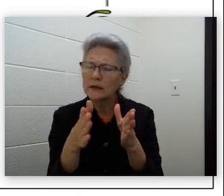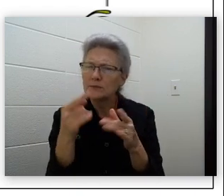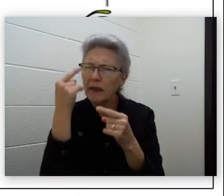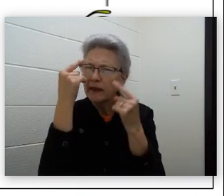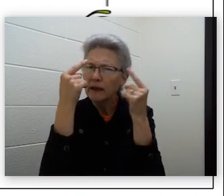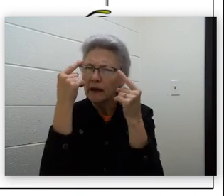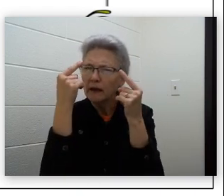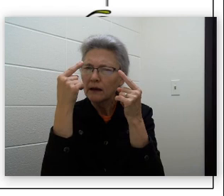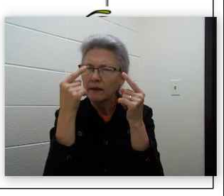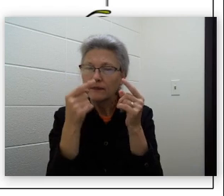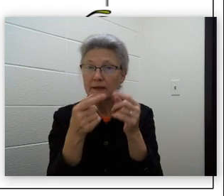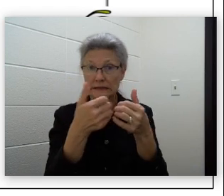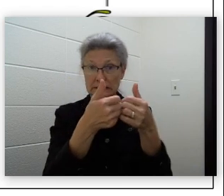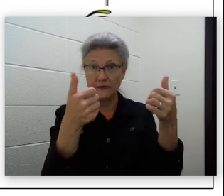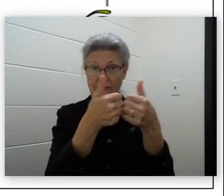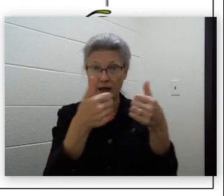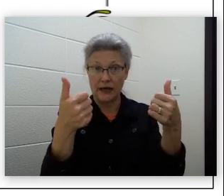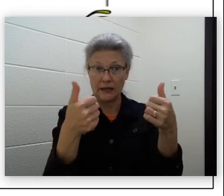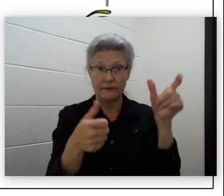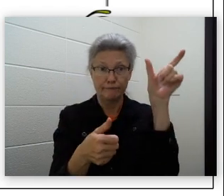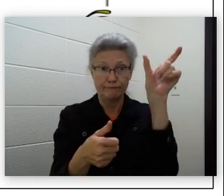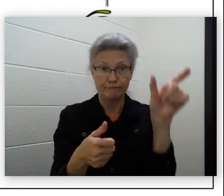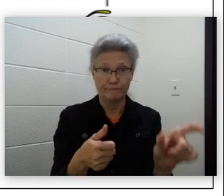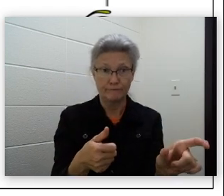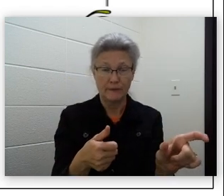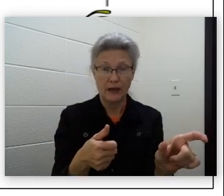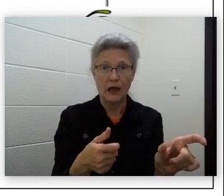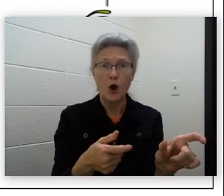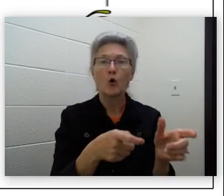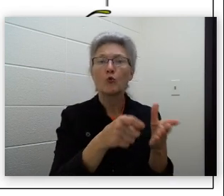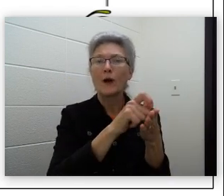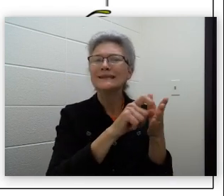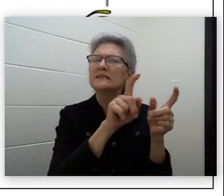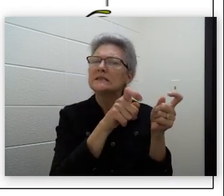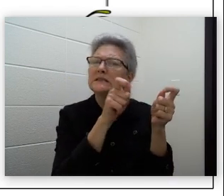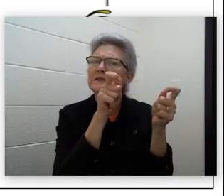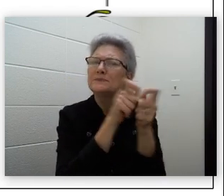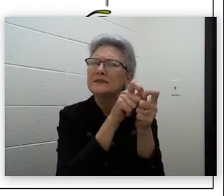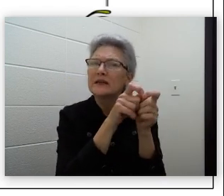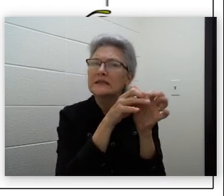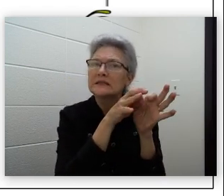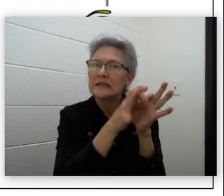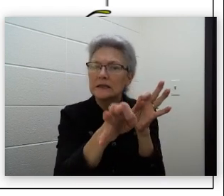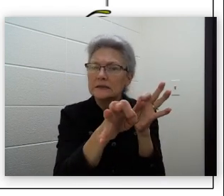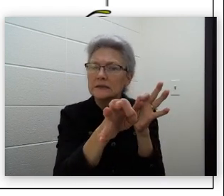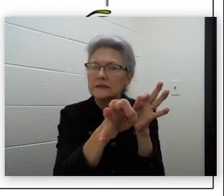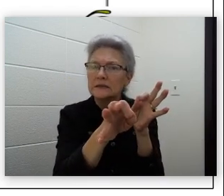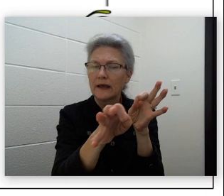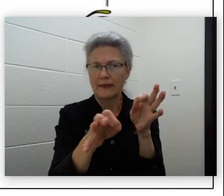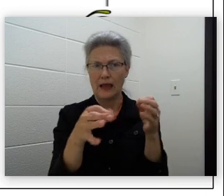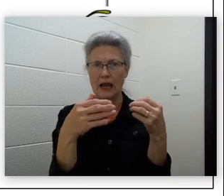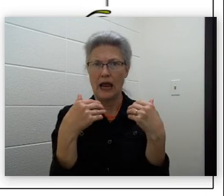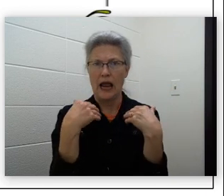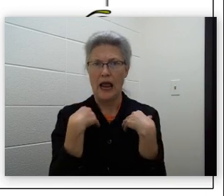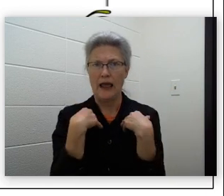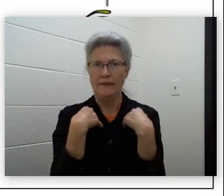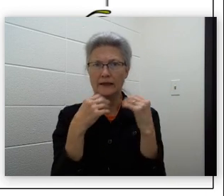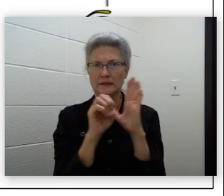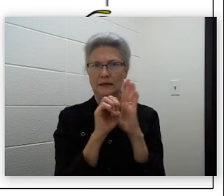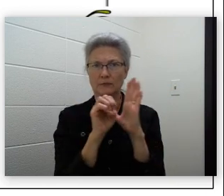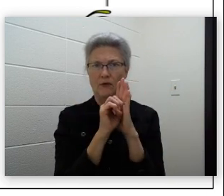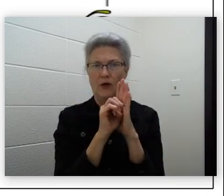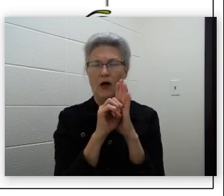broken down. First, they want us to write down the specific sentence that had the example